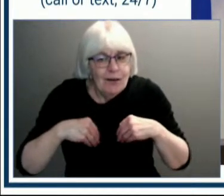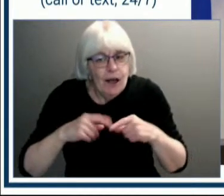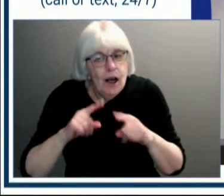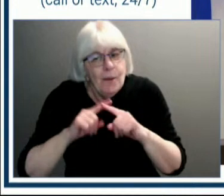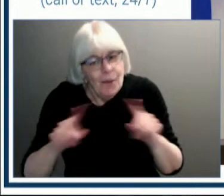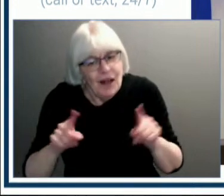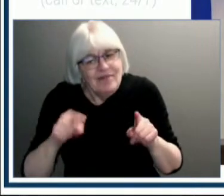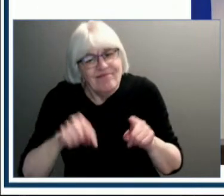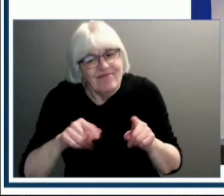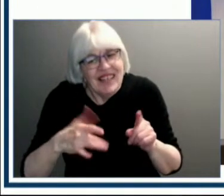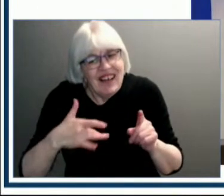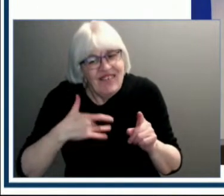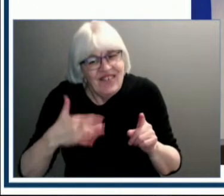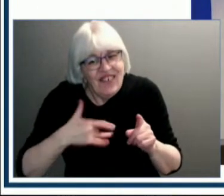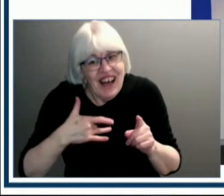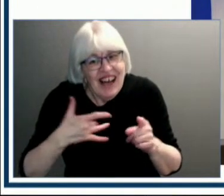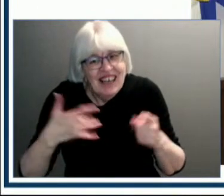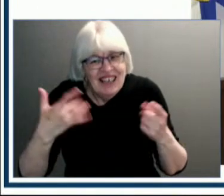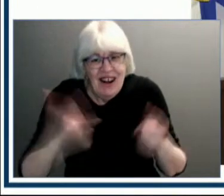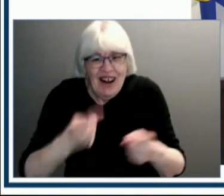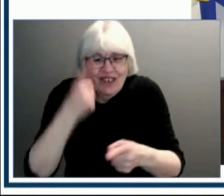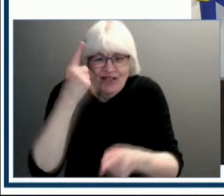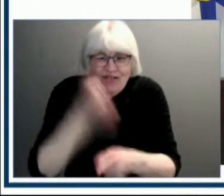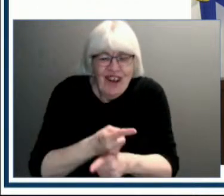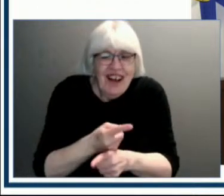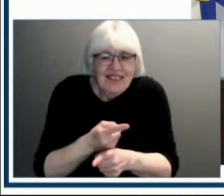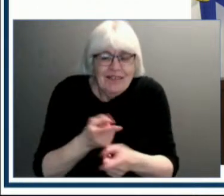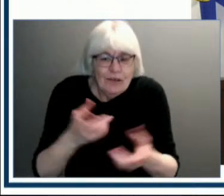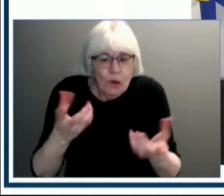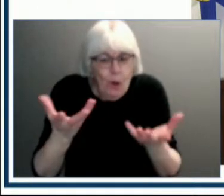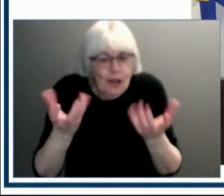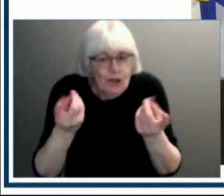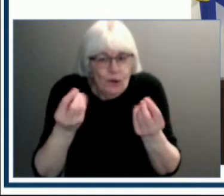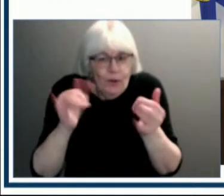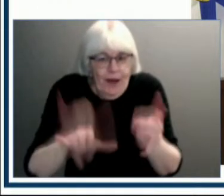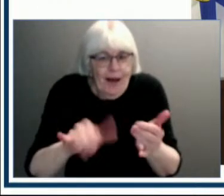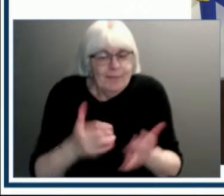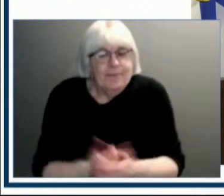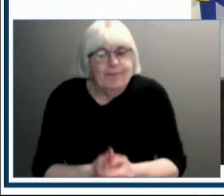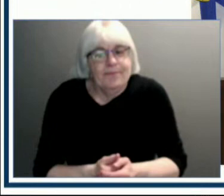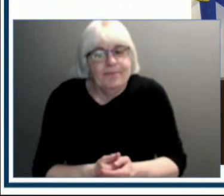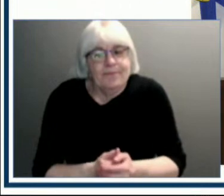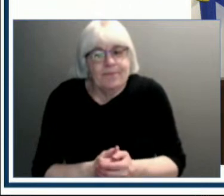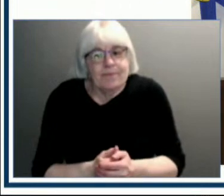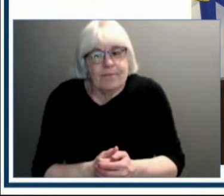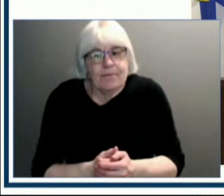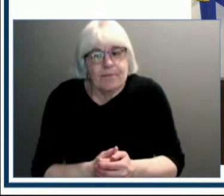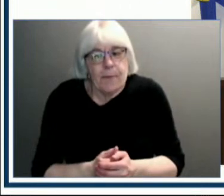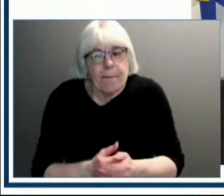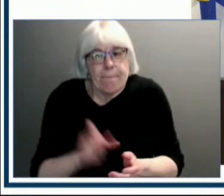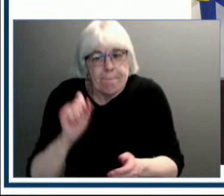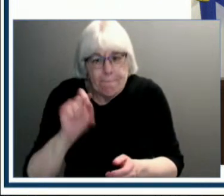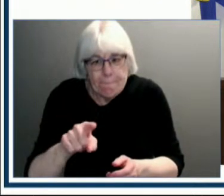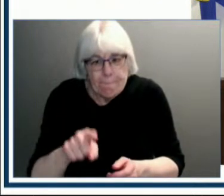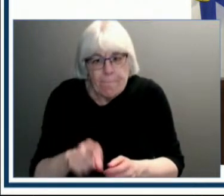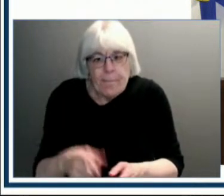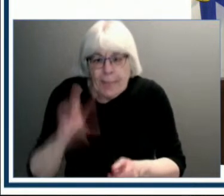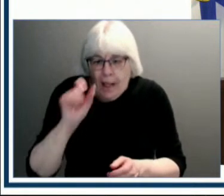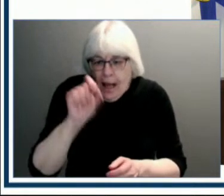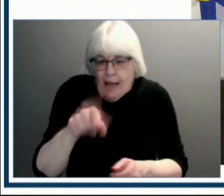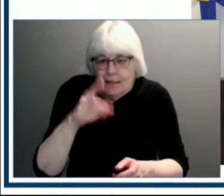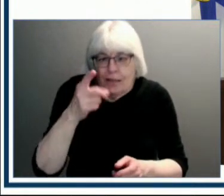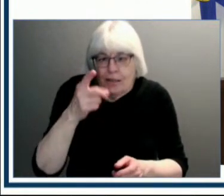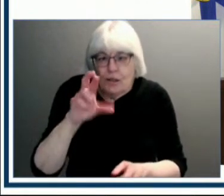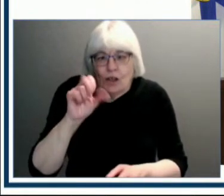general public. Go ahead, Gareth, if you have a follow-up. Thank you. Dr. Strang, now that the testing is not really giving us a true picture